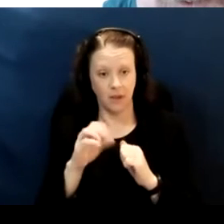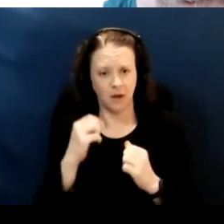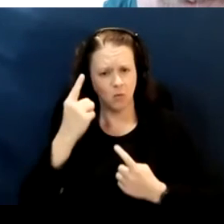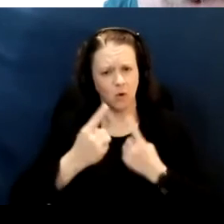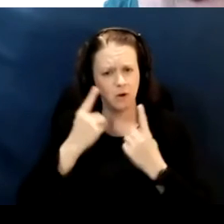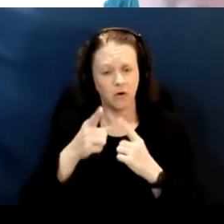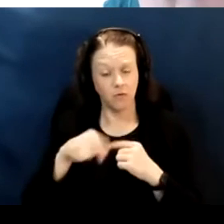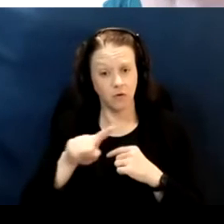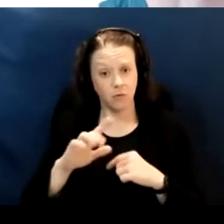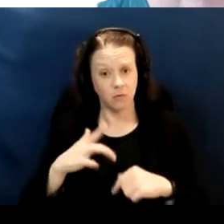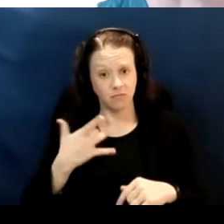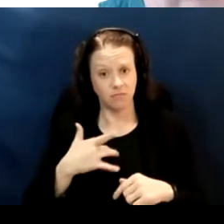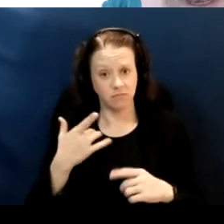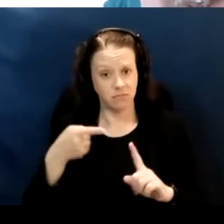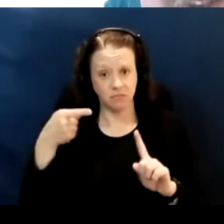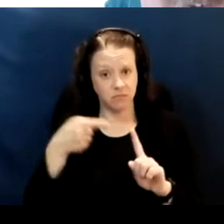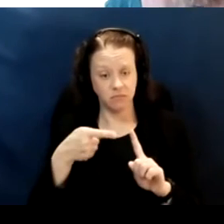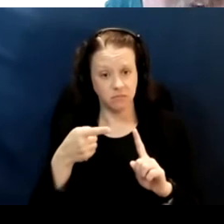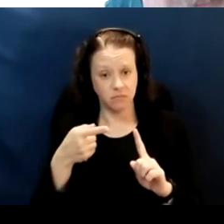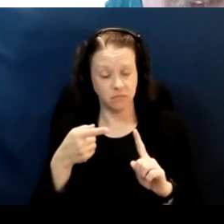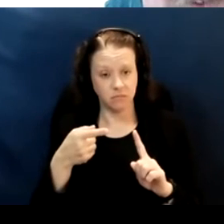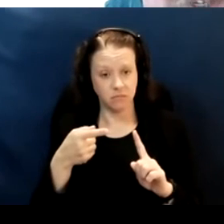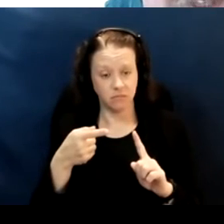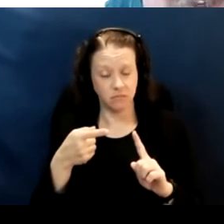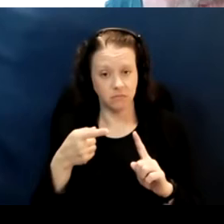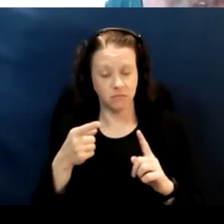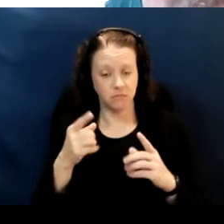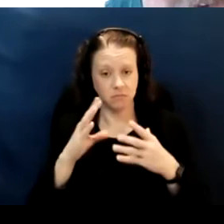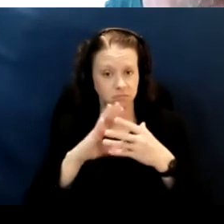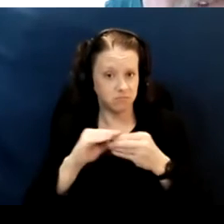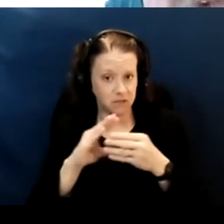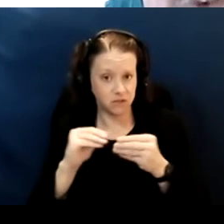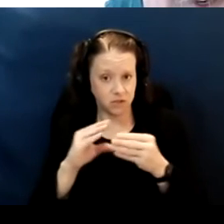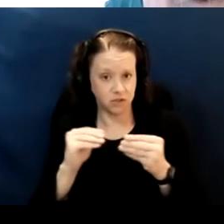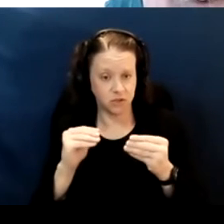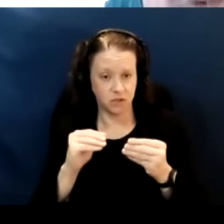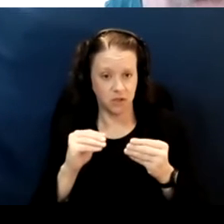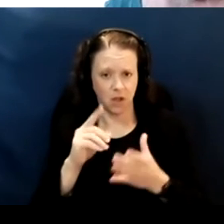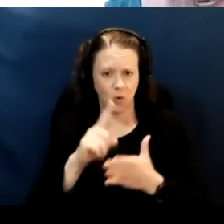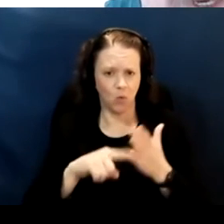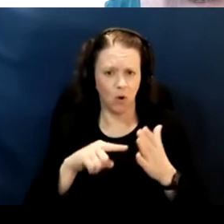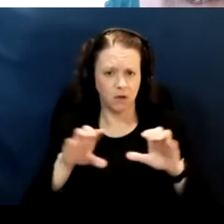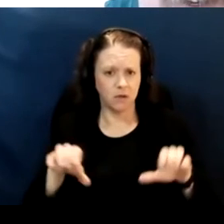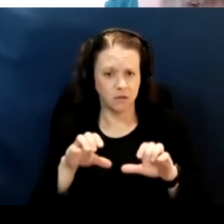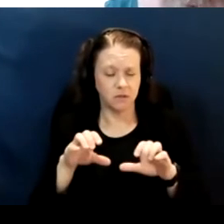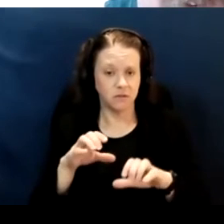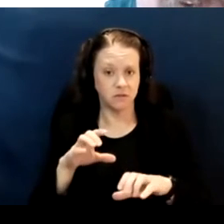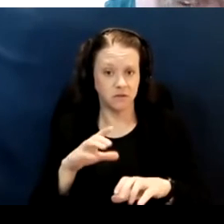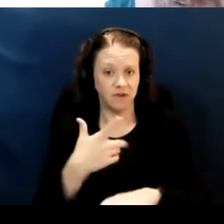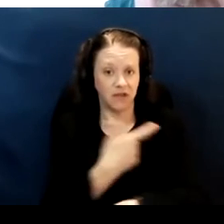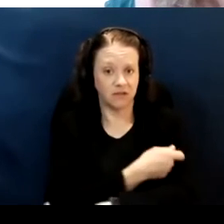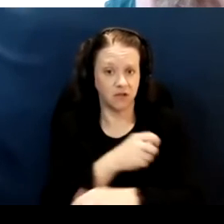that there's a certain degree of messaging that you think that what does vaccination mean for the IDD